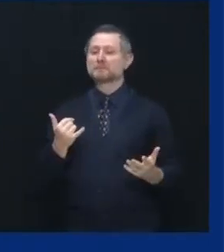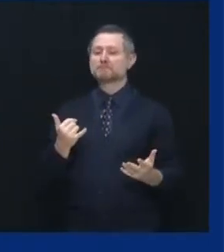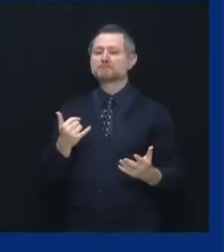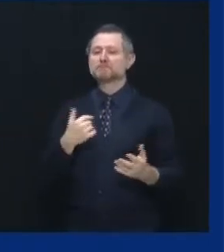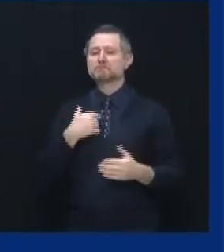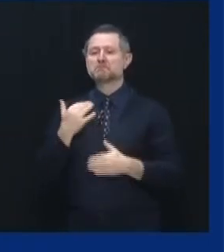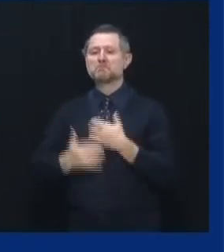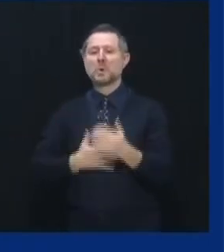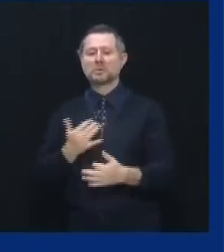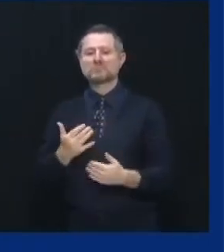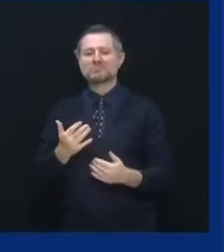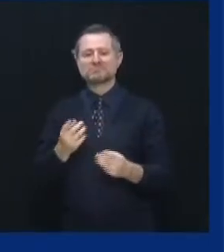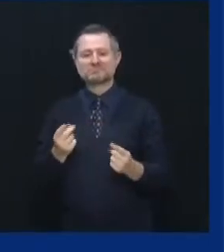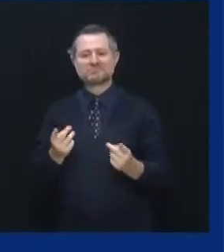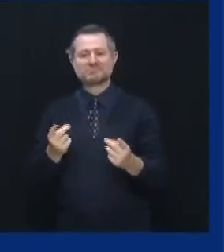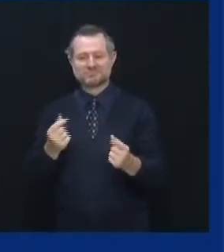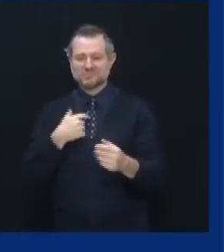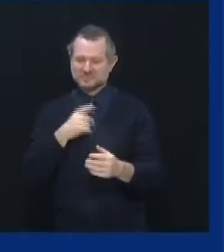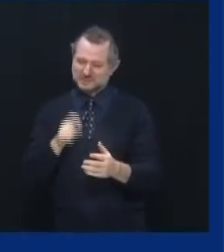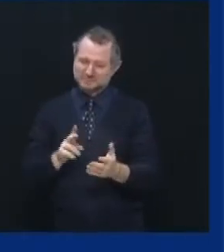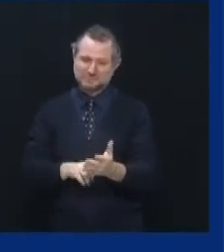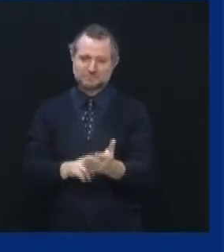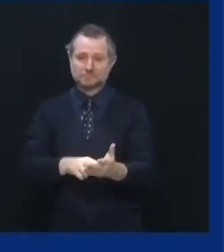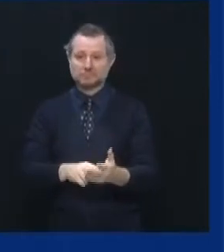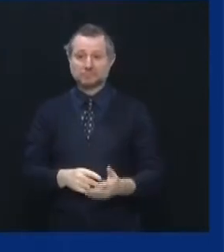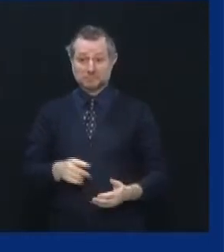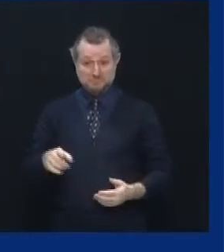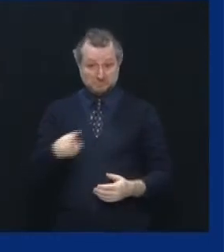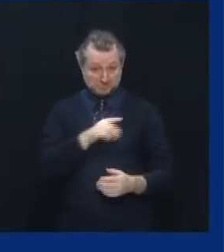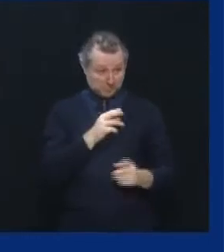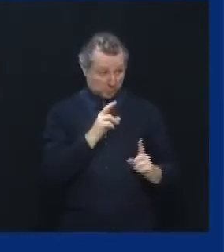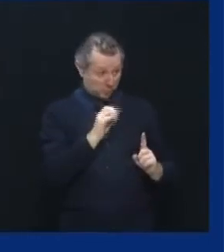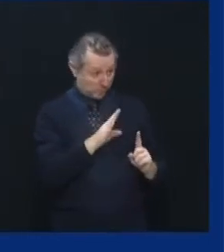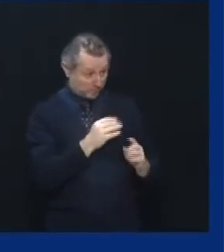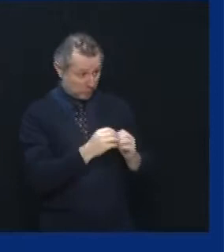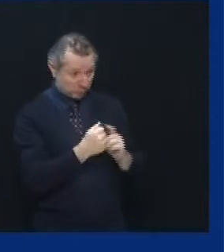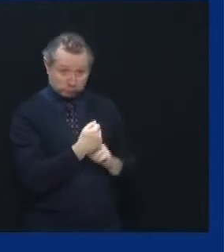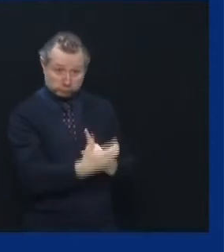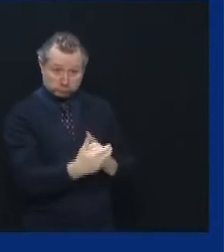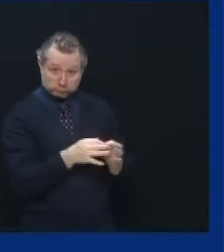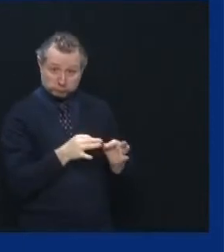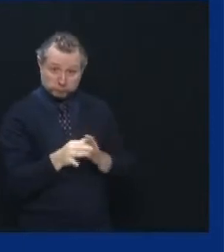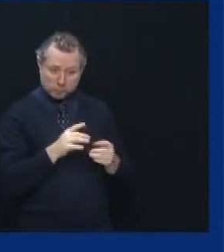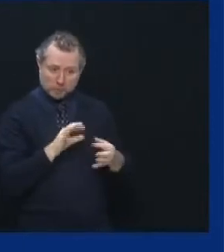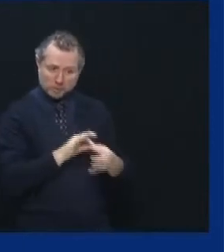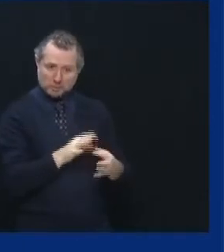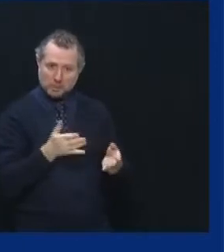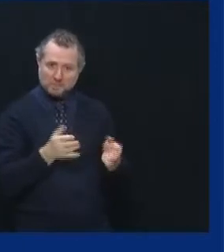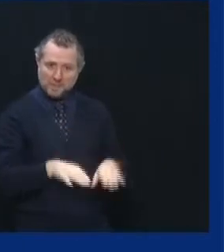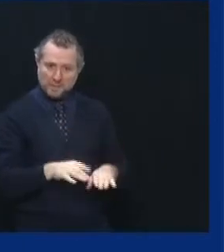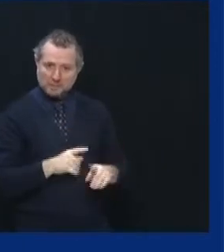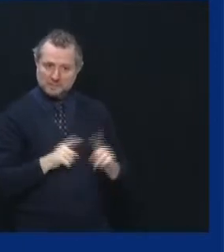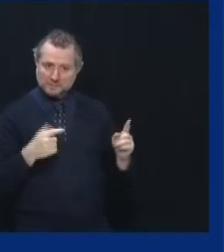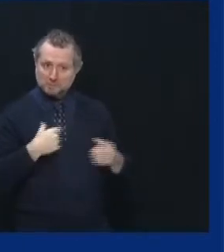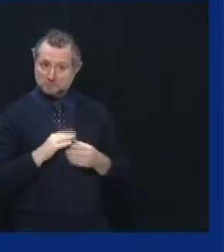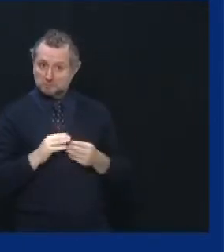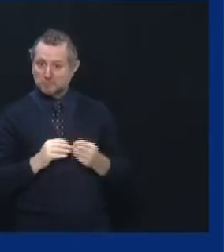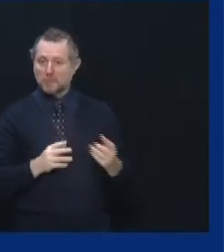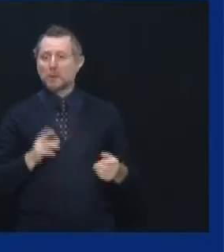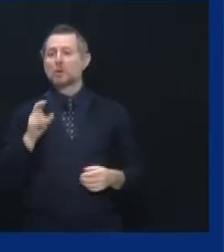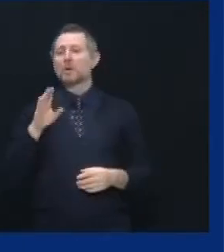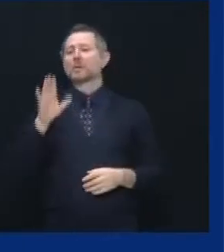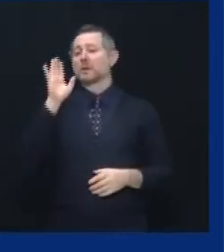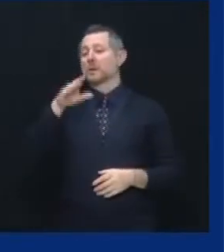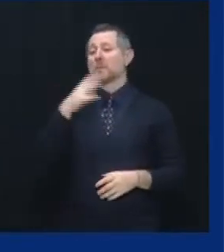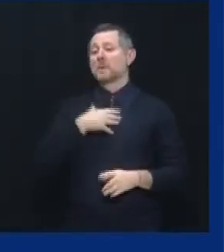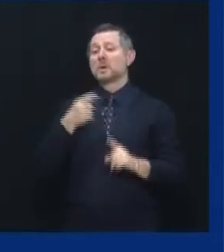do you want to speak about sports betting, though? Because there's a very big difference in the way we intend to do it. So the narrative